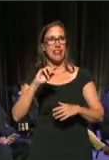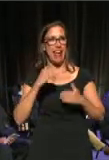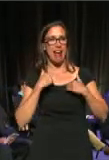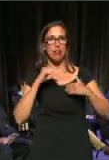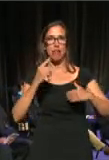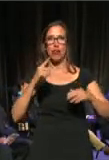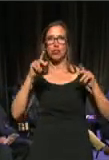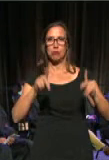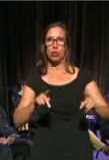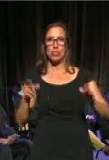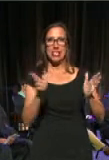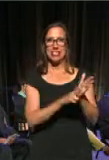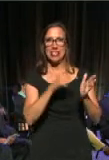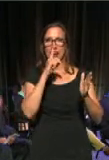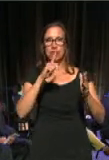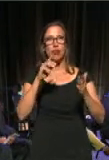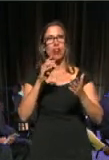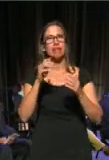signed to play college football.